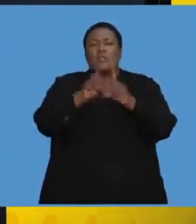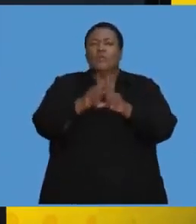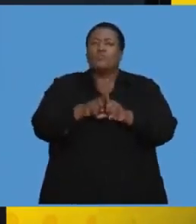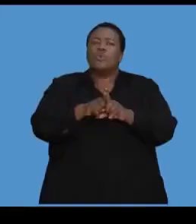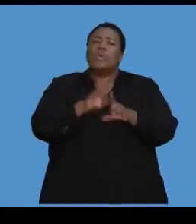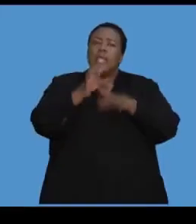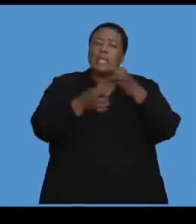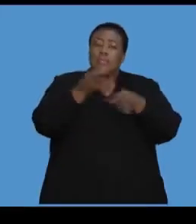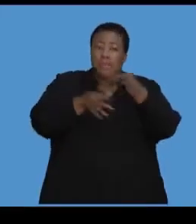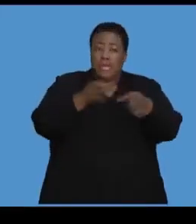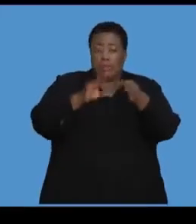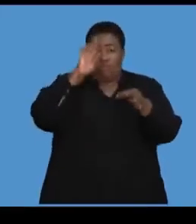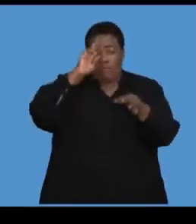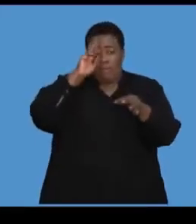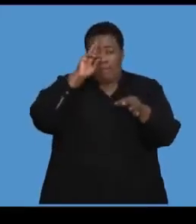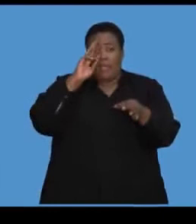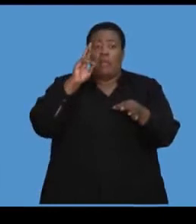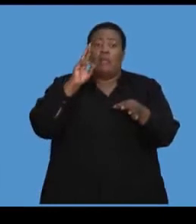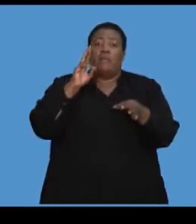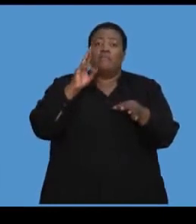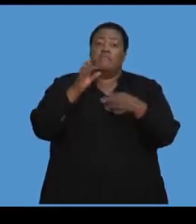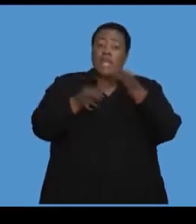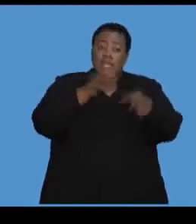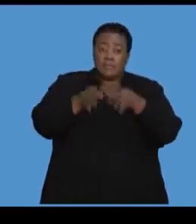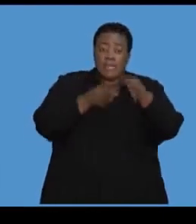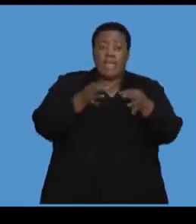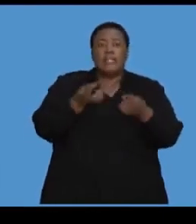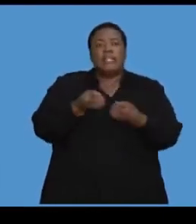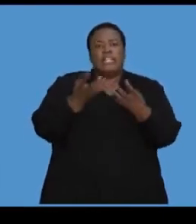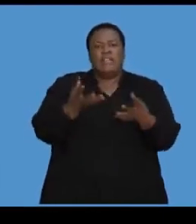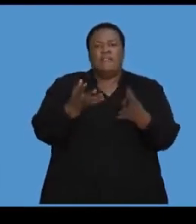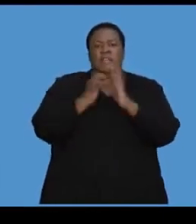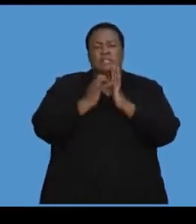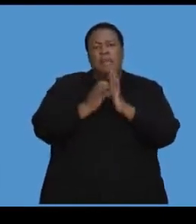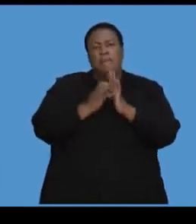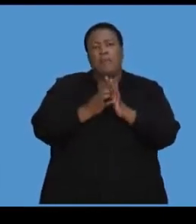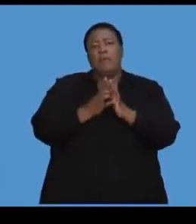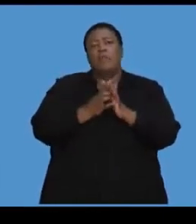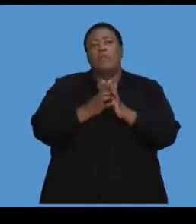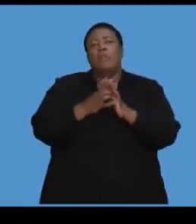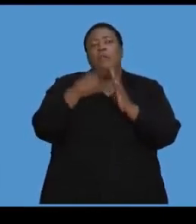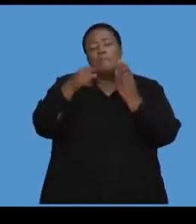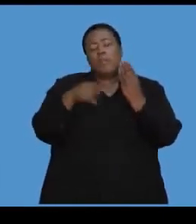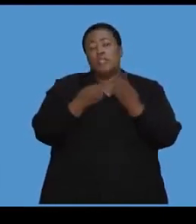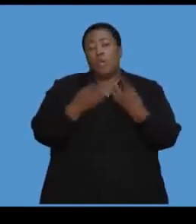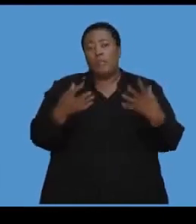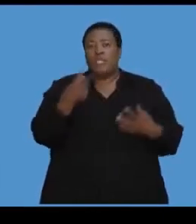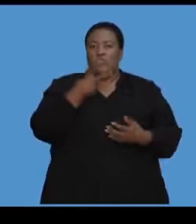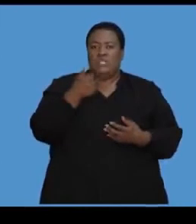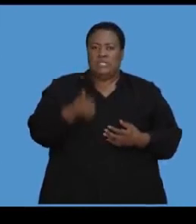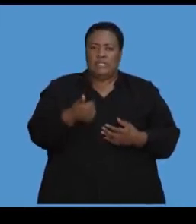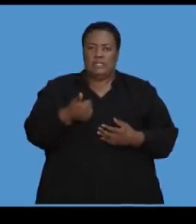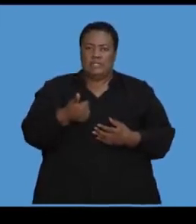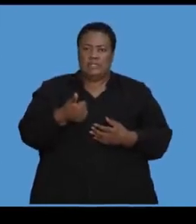Remember to explain and to give examples there, right, for 26 marks. There is a lot that they can ask you as your B